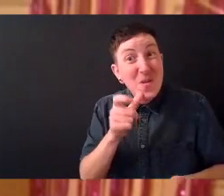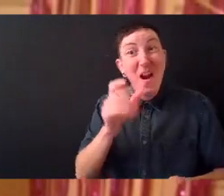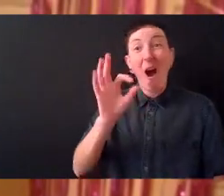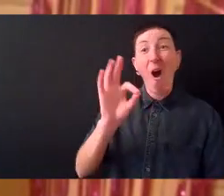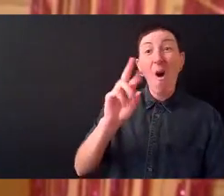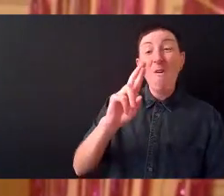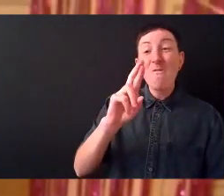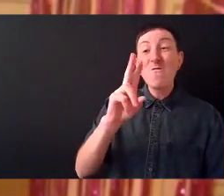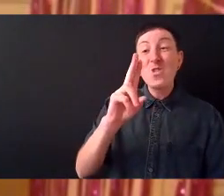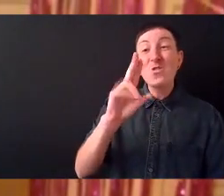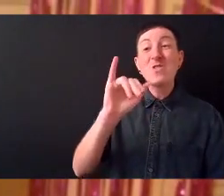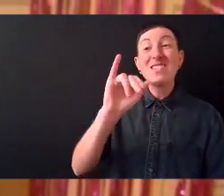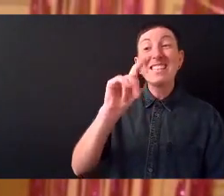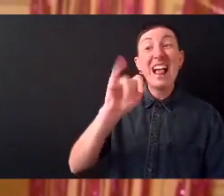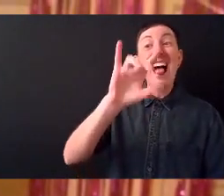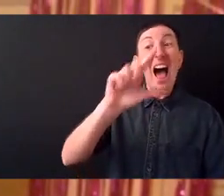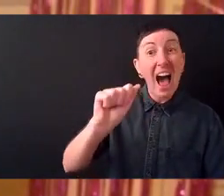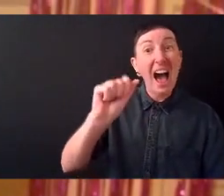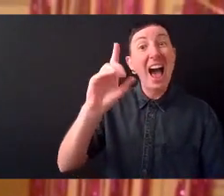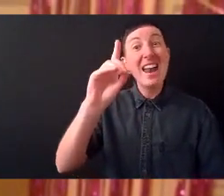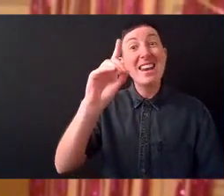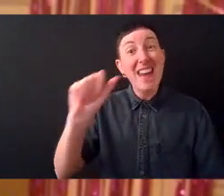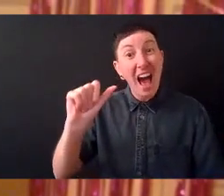Frutilla DeLoom.